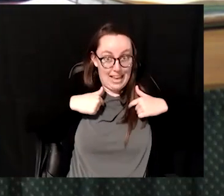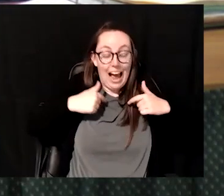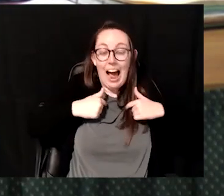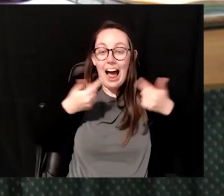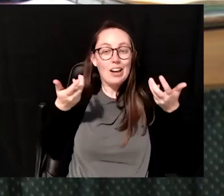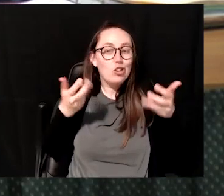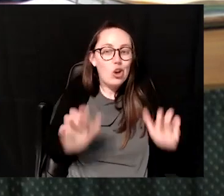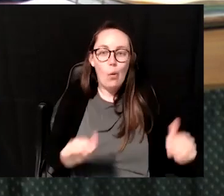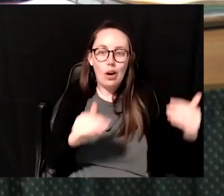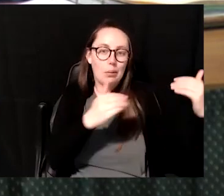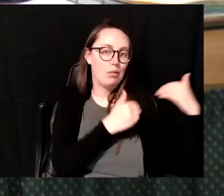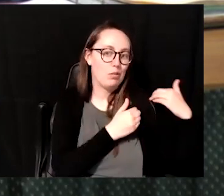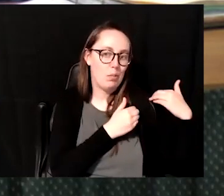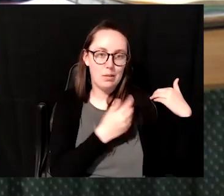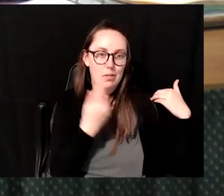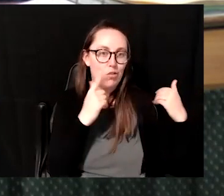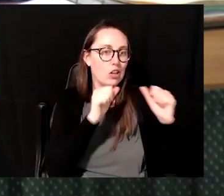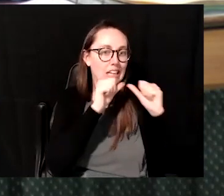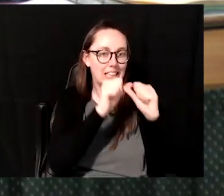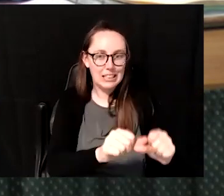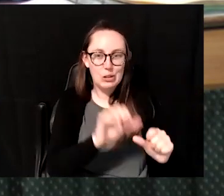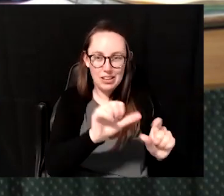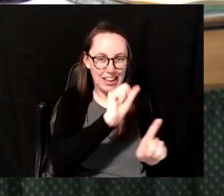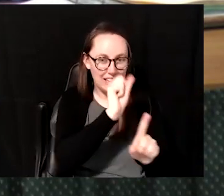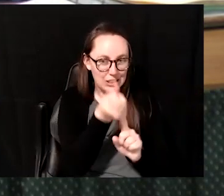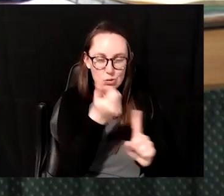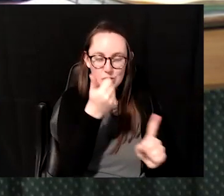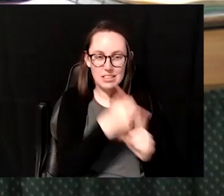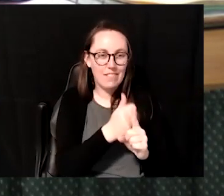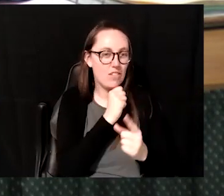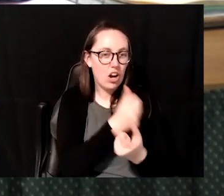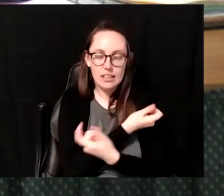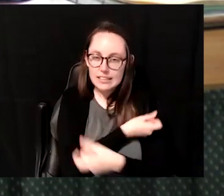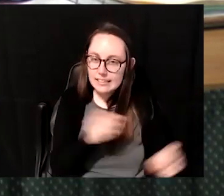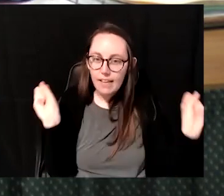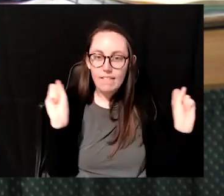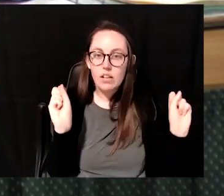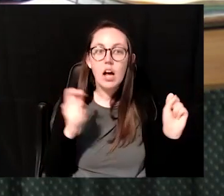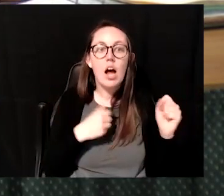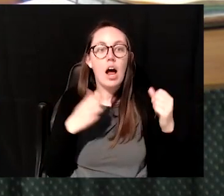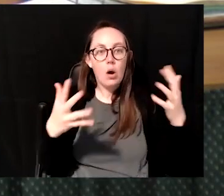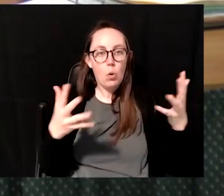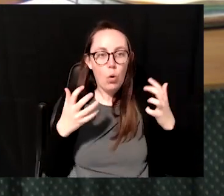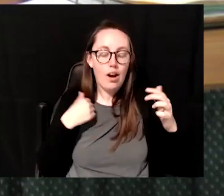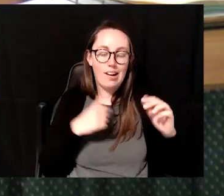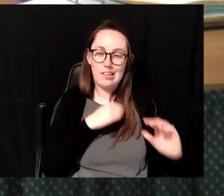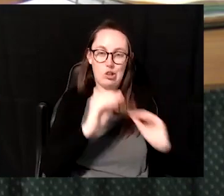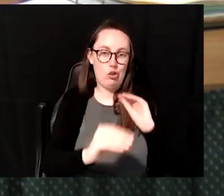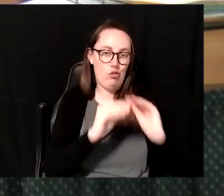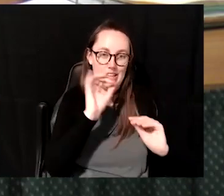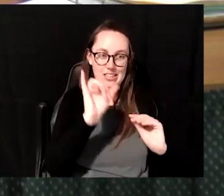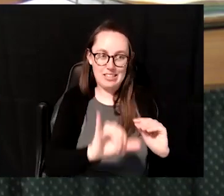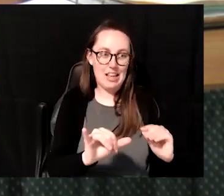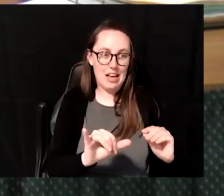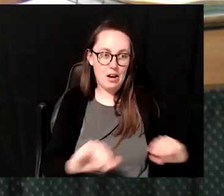an unsafe situation I want it remedied sooner rather than later